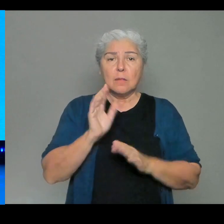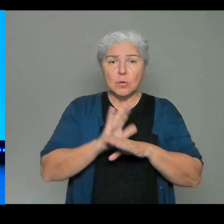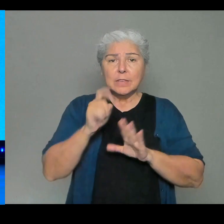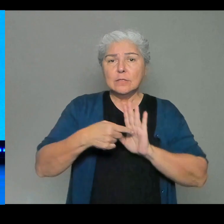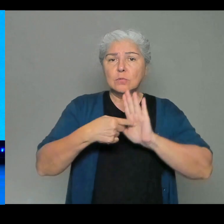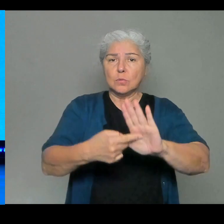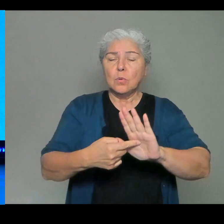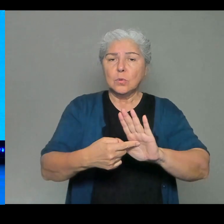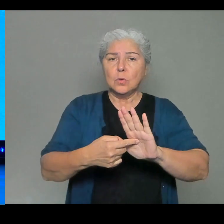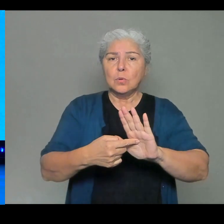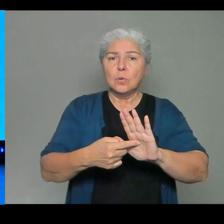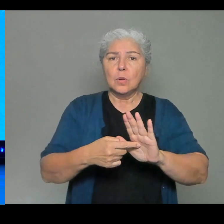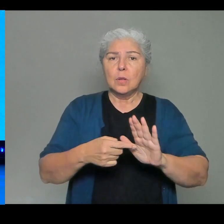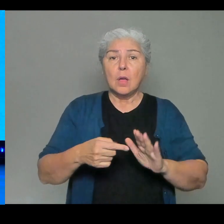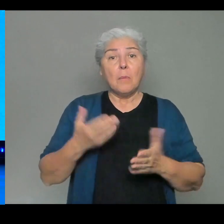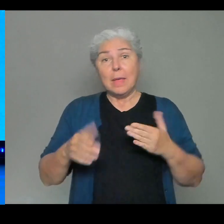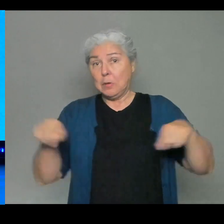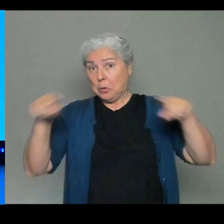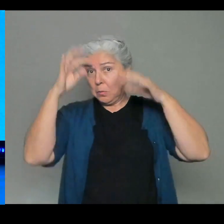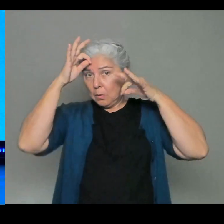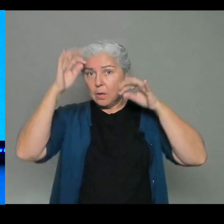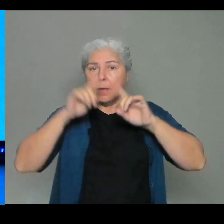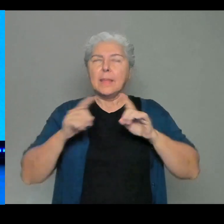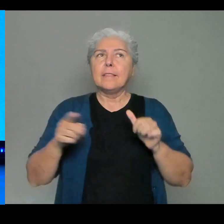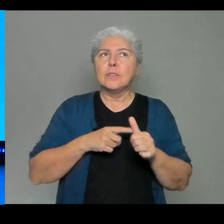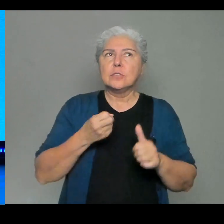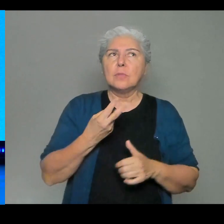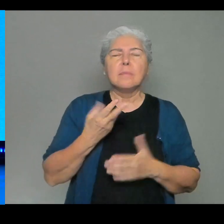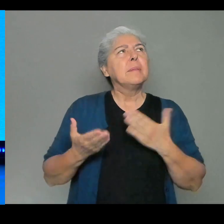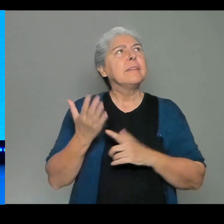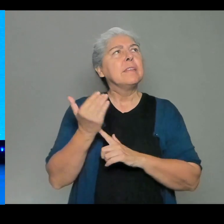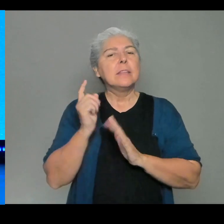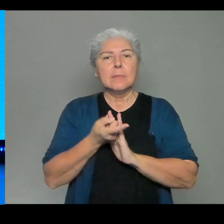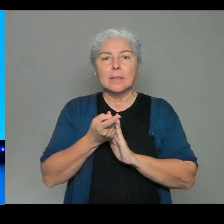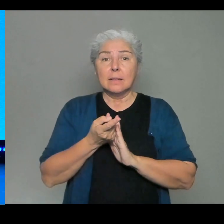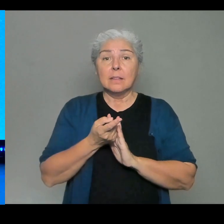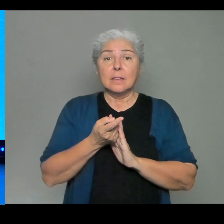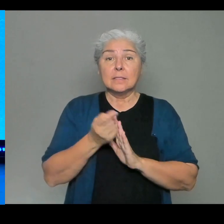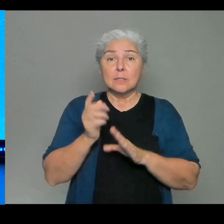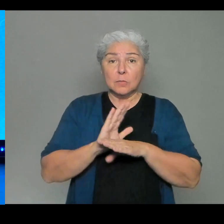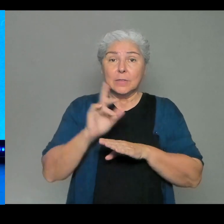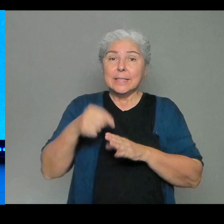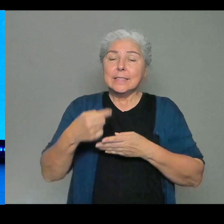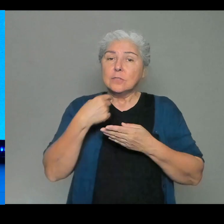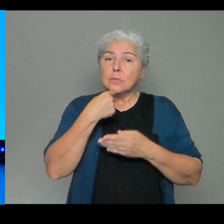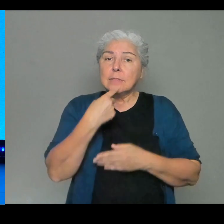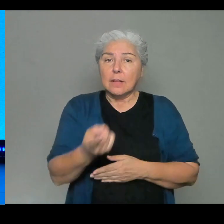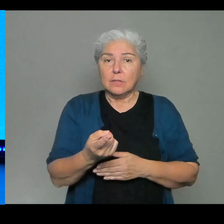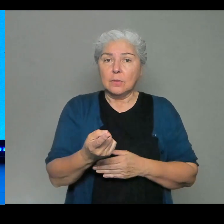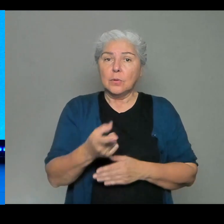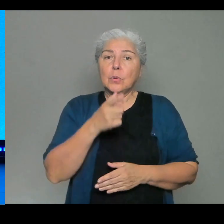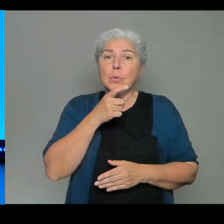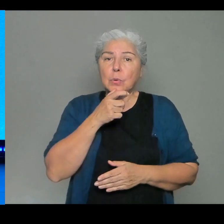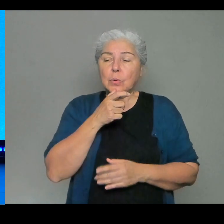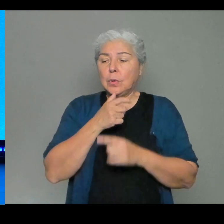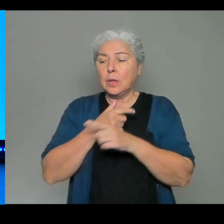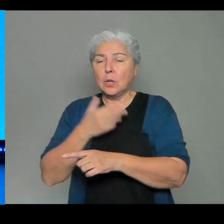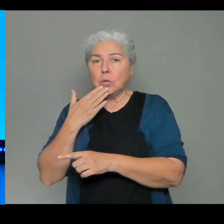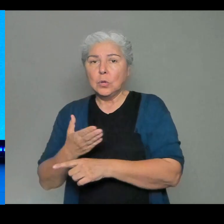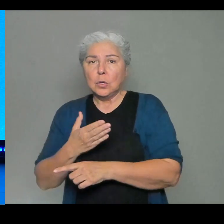minutes, they need to identify to you. You may not know this, but in the first 12, I think 15 minutes, they need to identify to